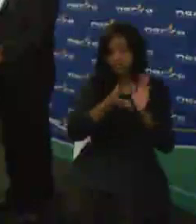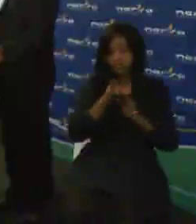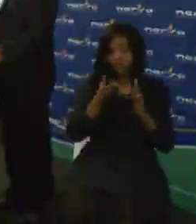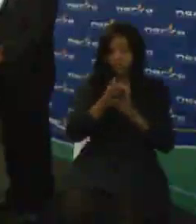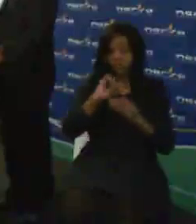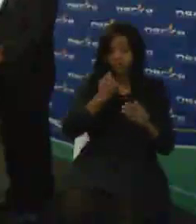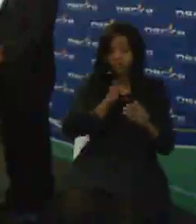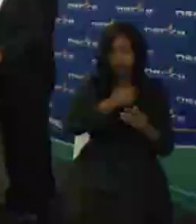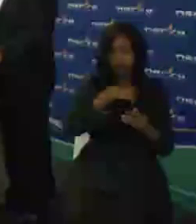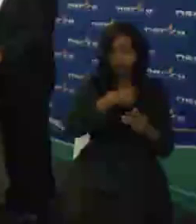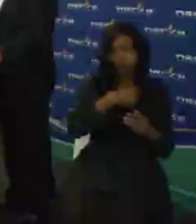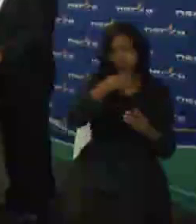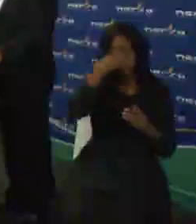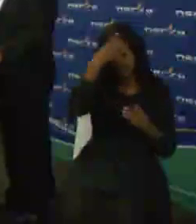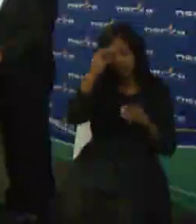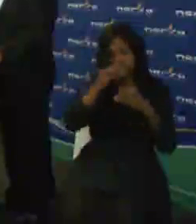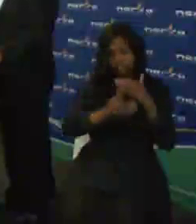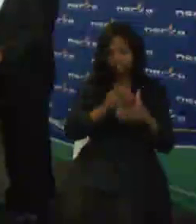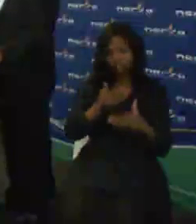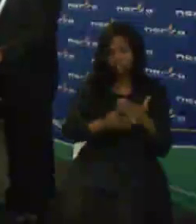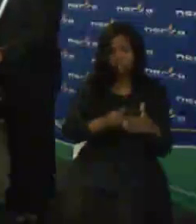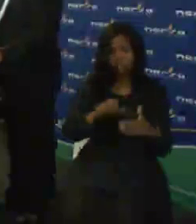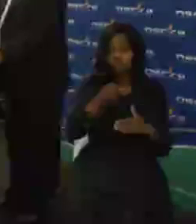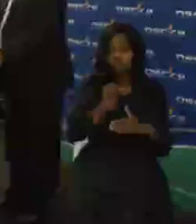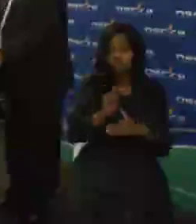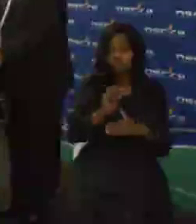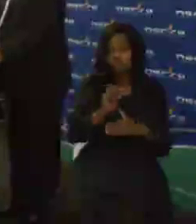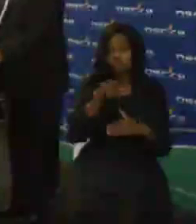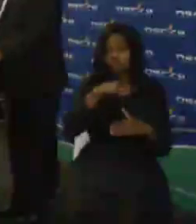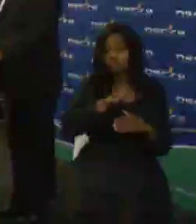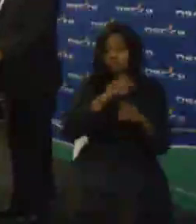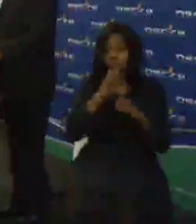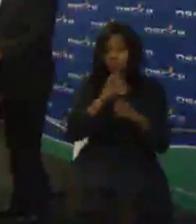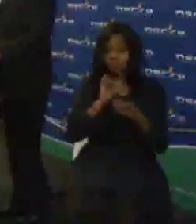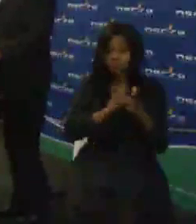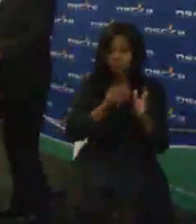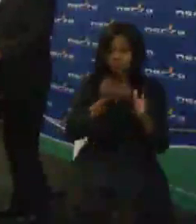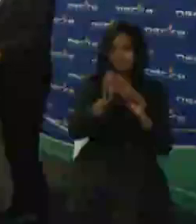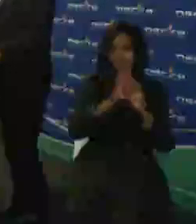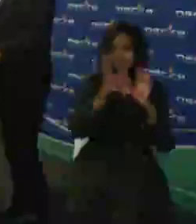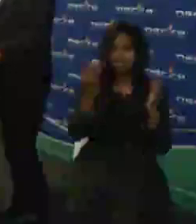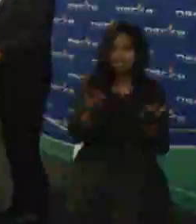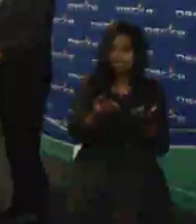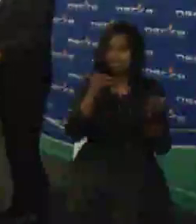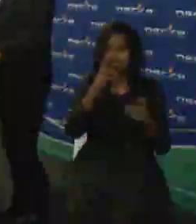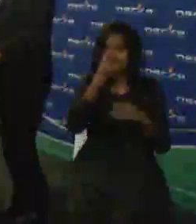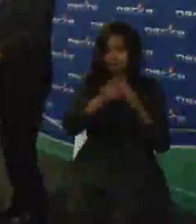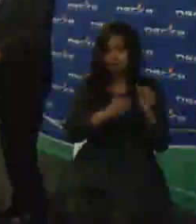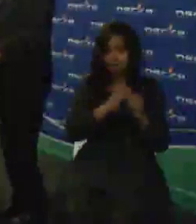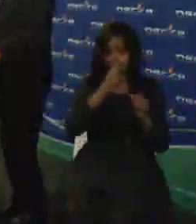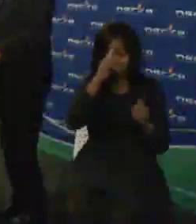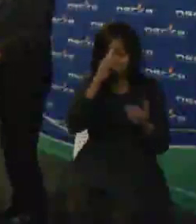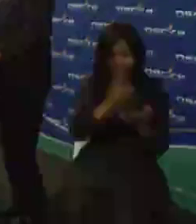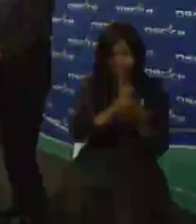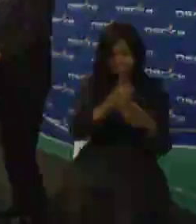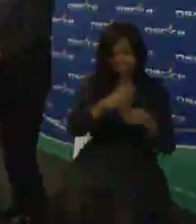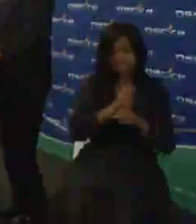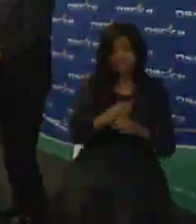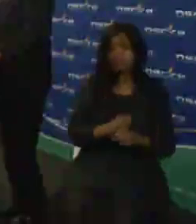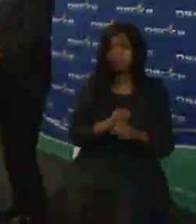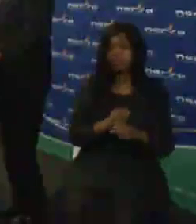own governance processes. So, Chairperson, what we are highlighting here, if a one-year determination is